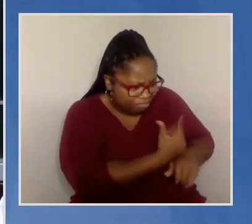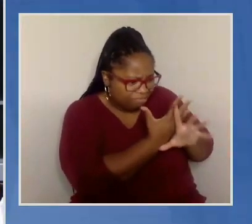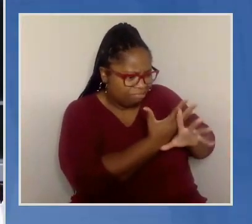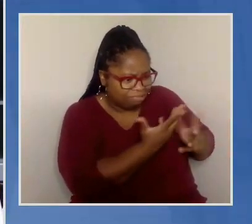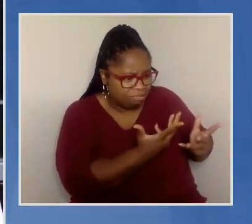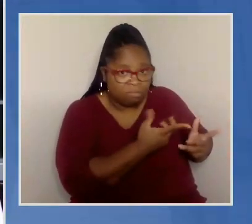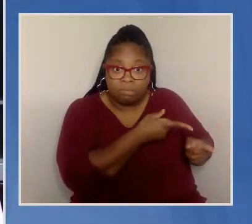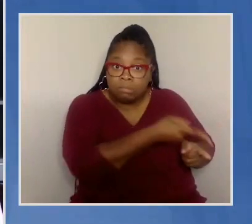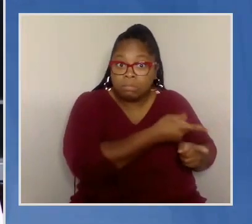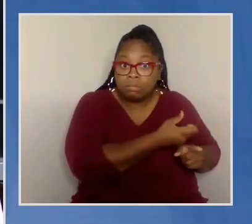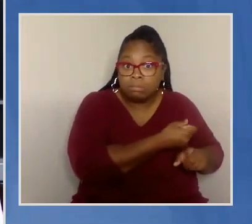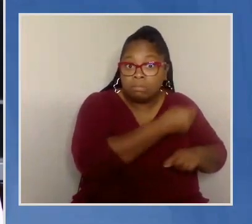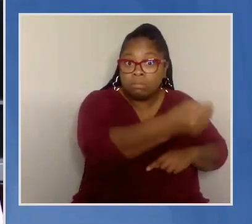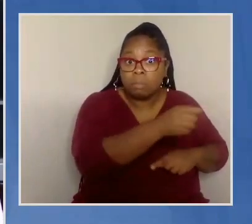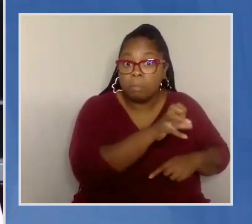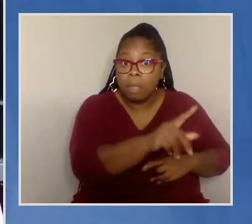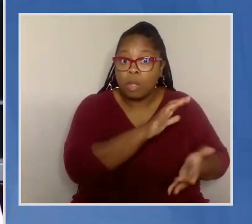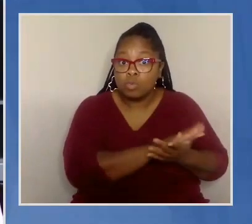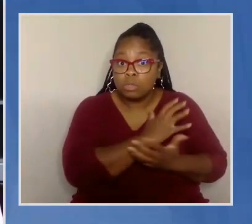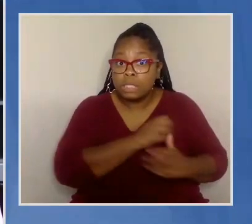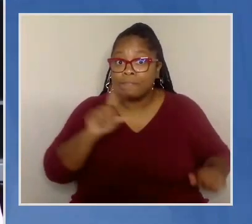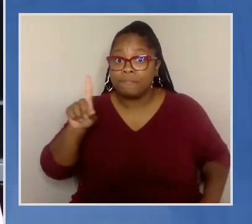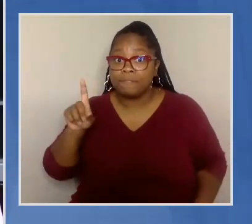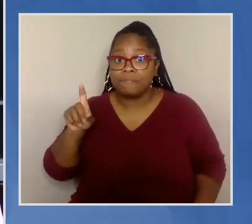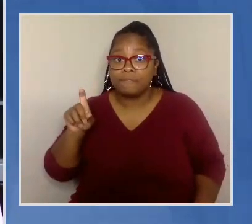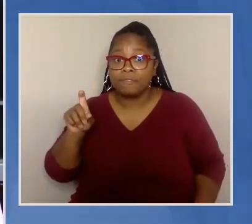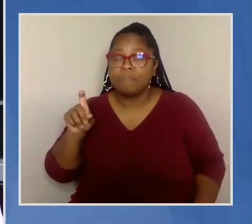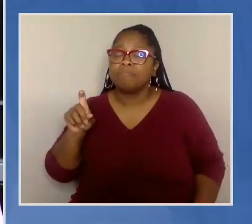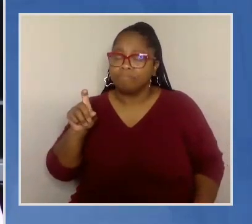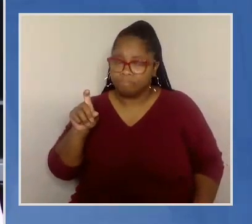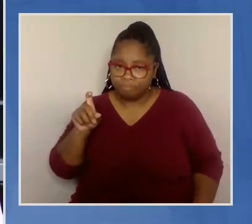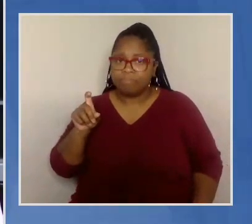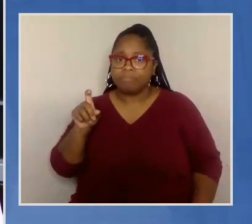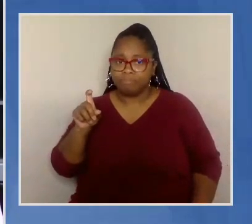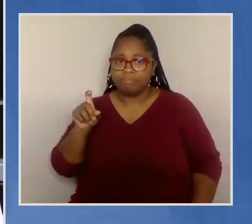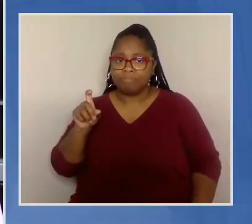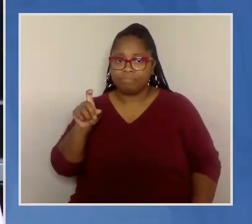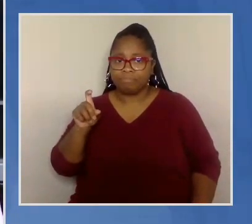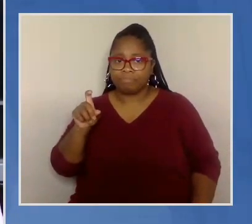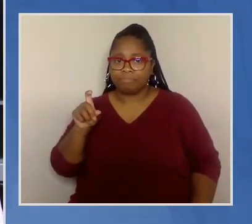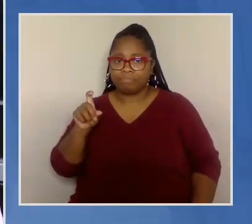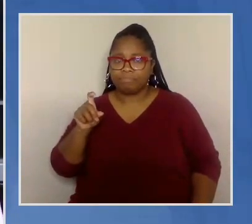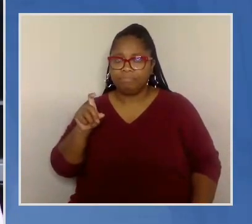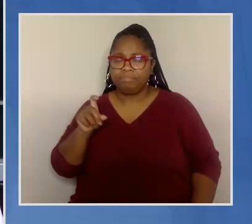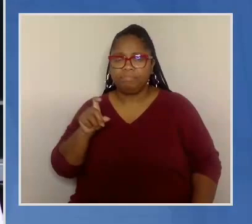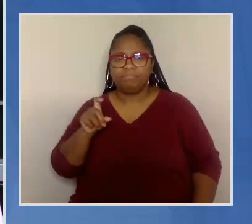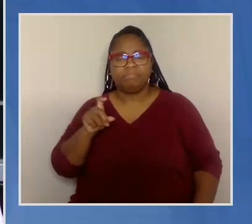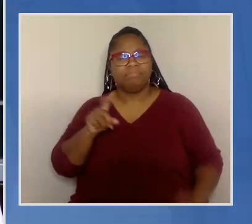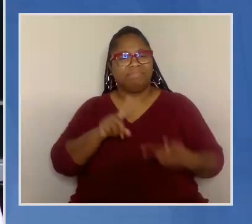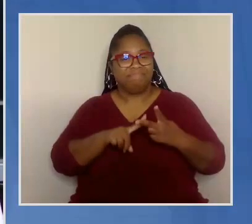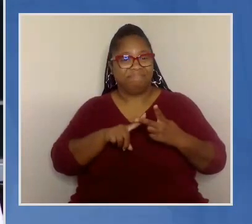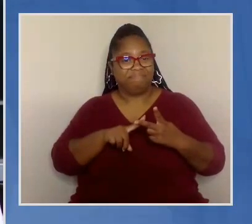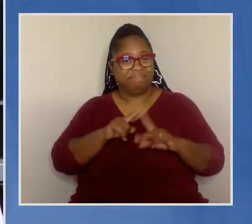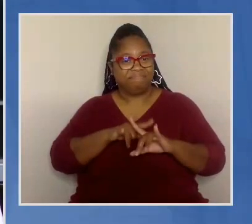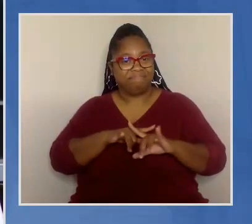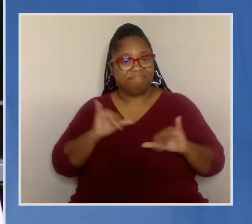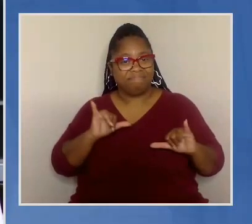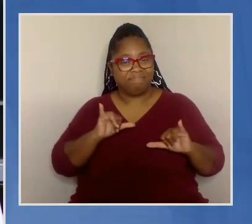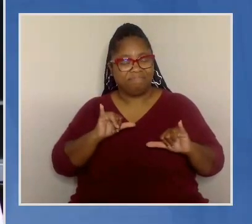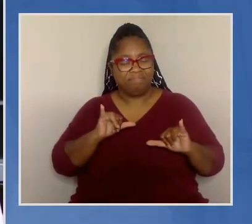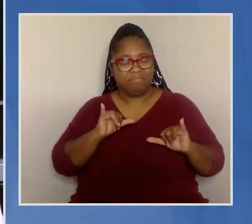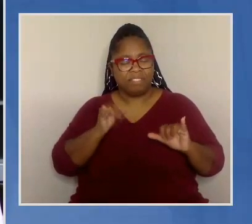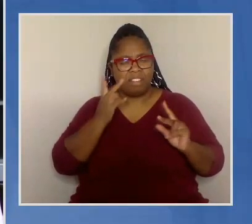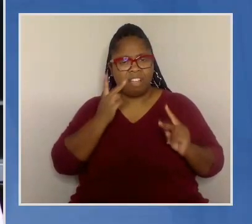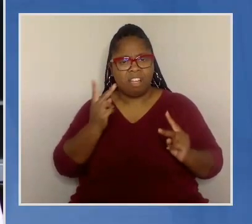wondering if they are safe at school. And two, grieving all of